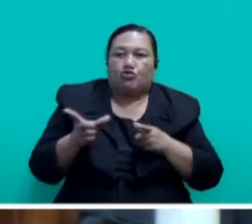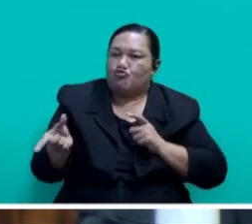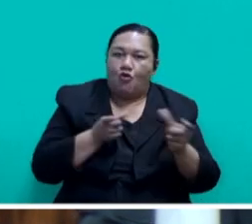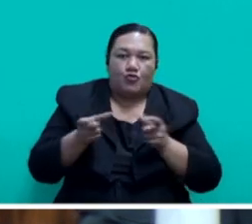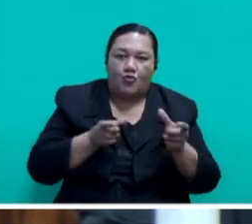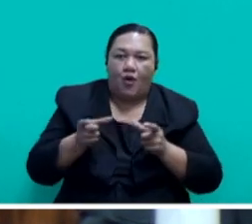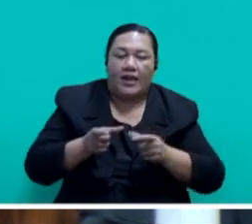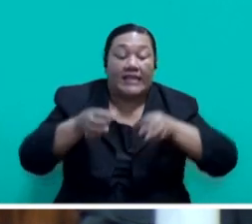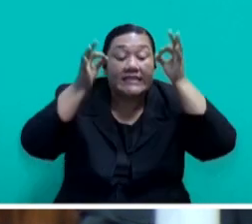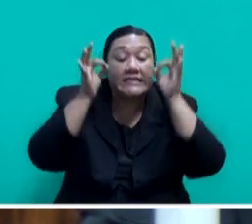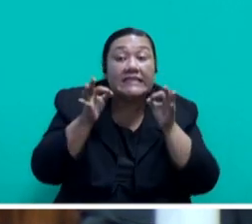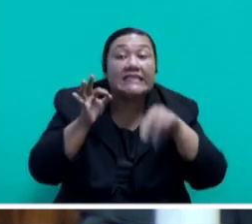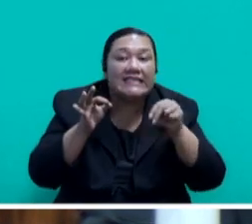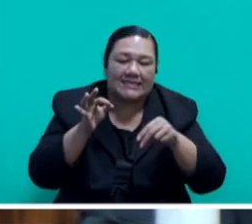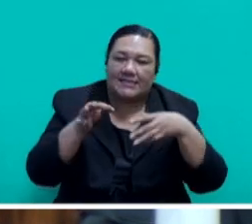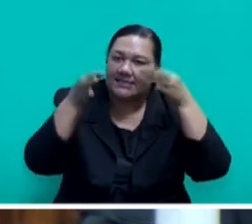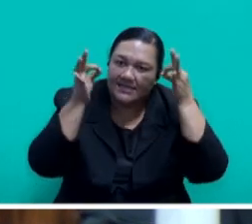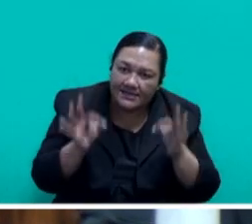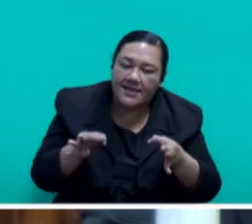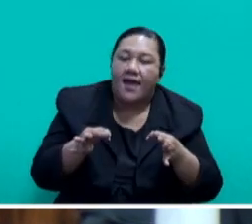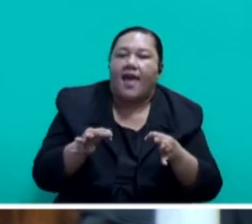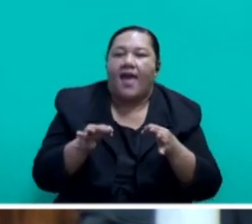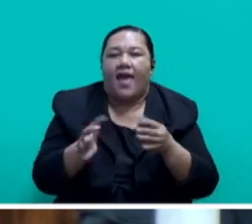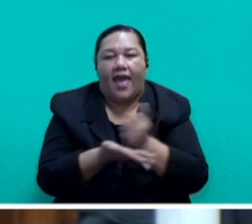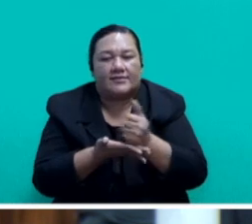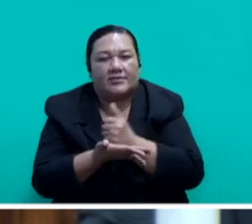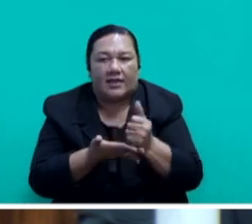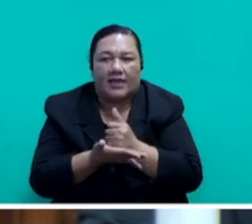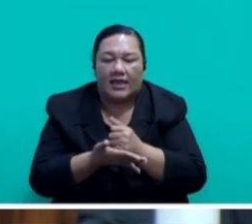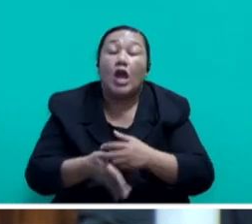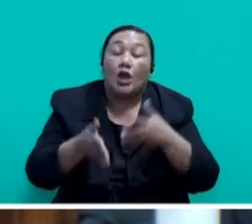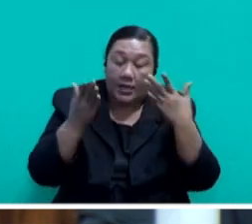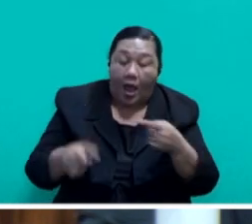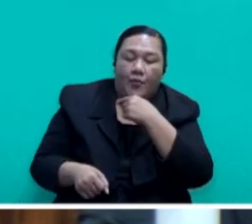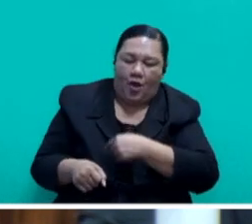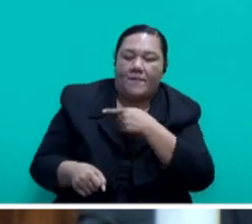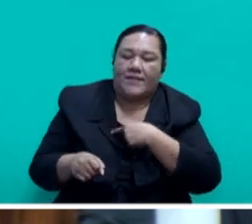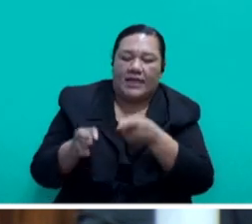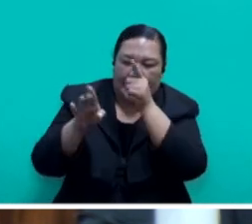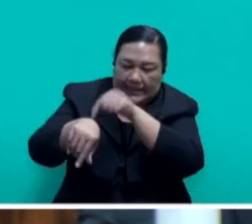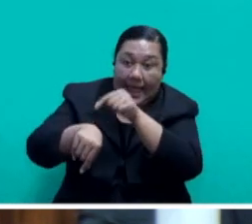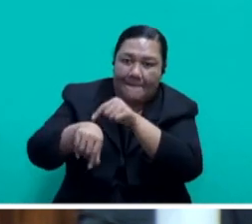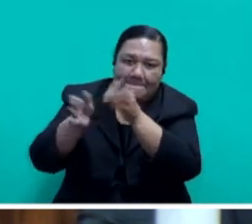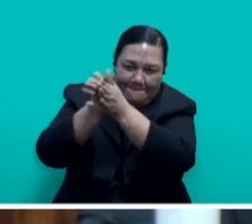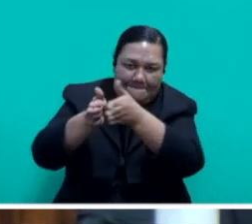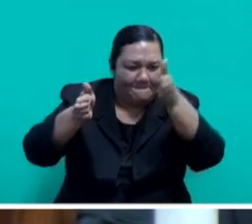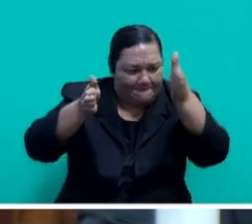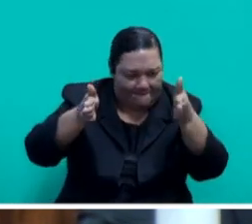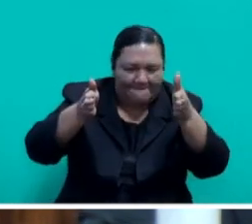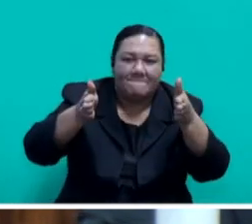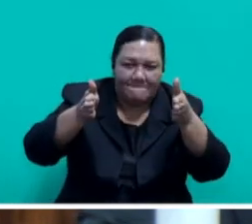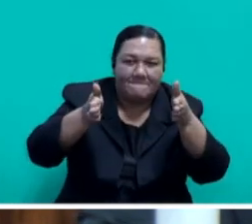action. We are committed to ensuring the timely completion of the Lautoka swimming pool and the Government Park